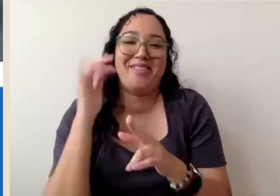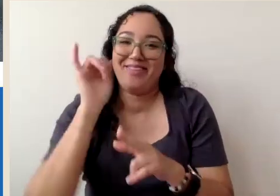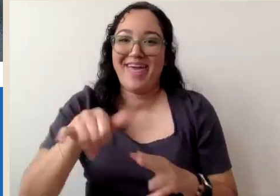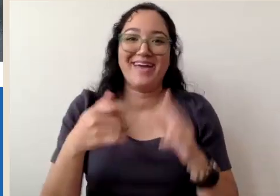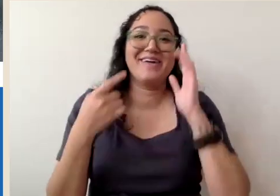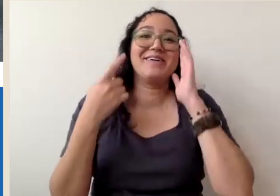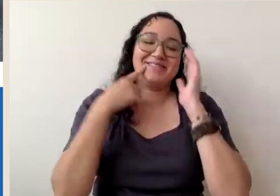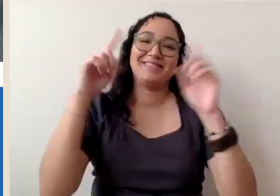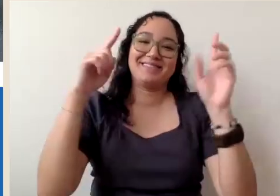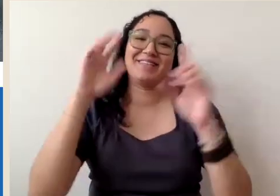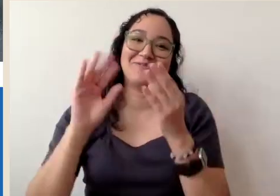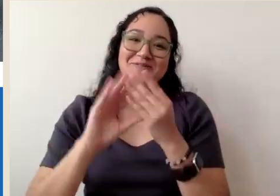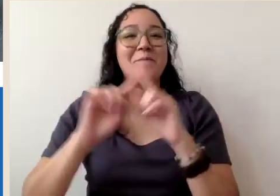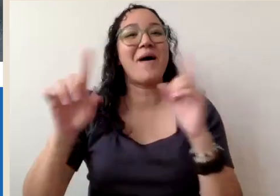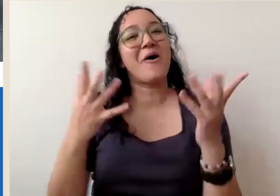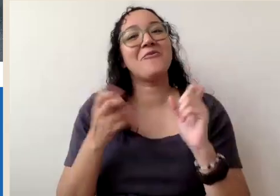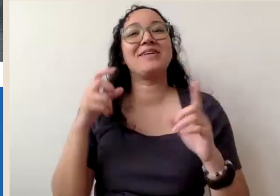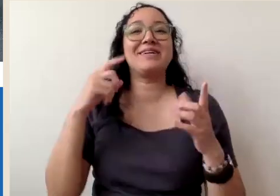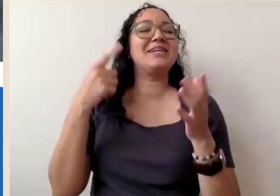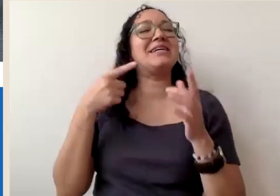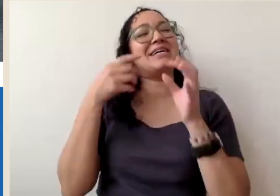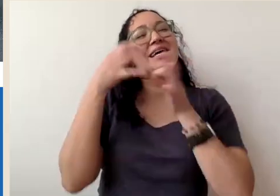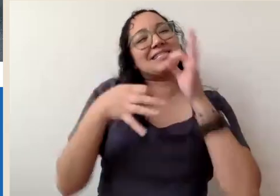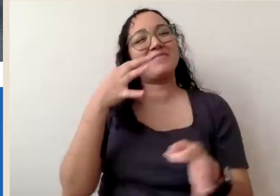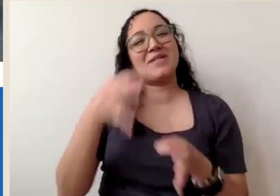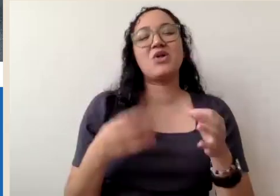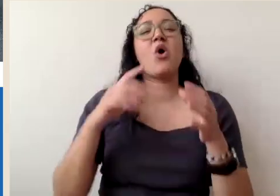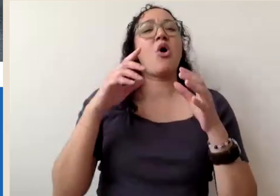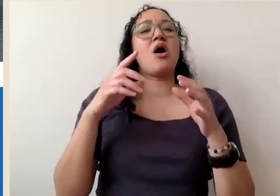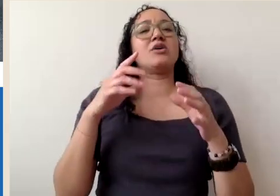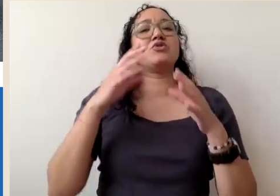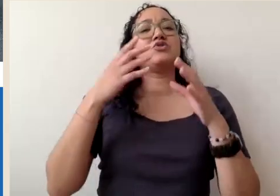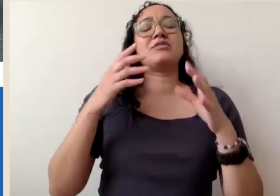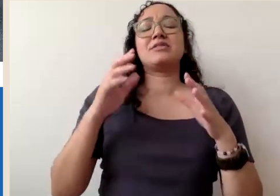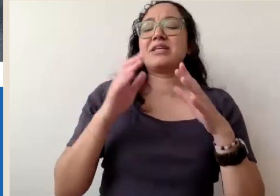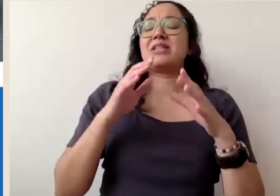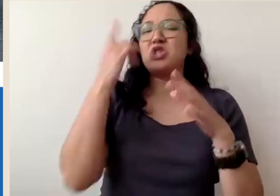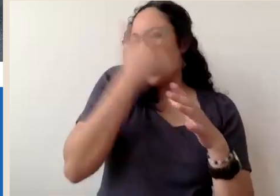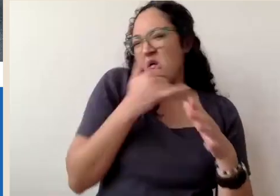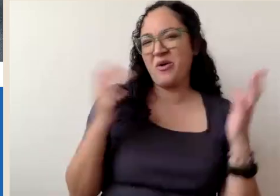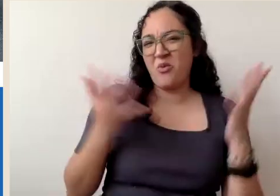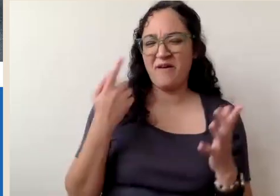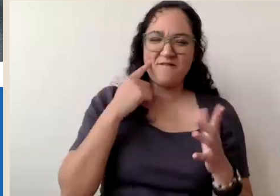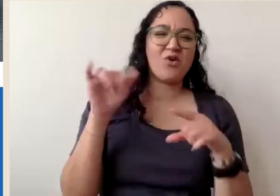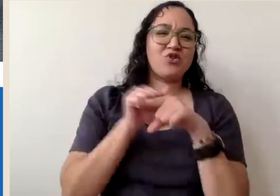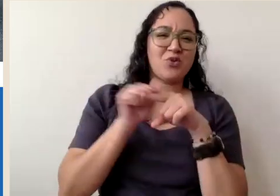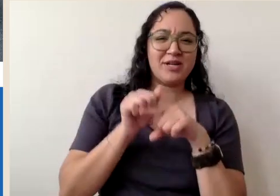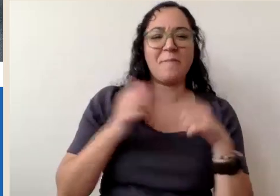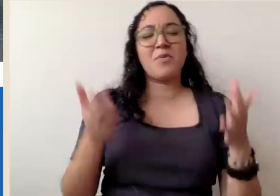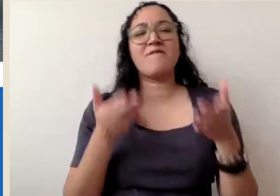little bit about what this looks like to actually develop training in communities that we are in, and what it looks like to actually